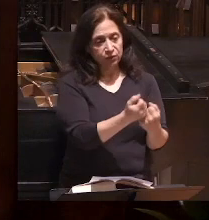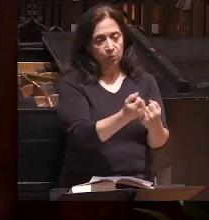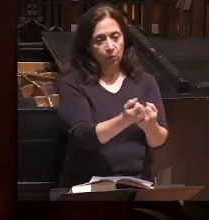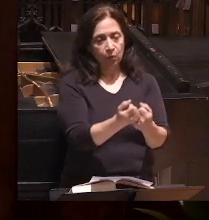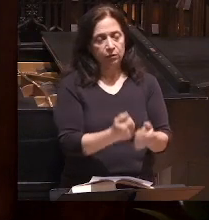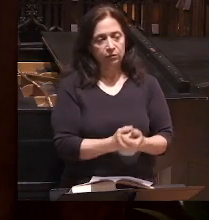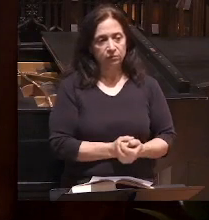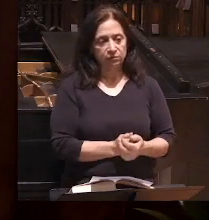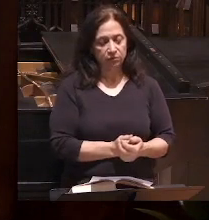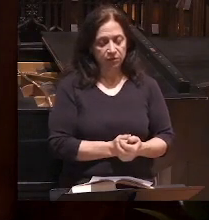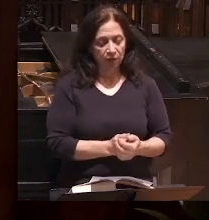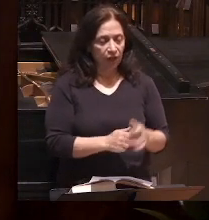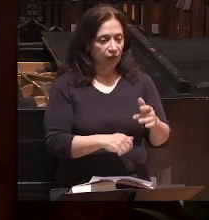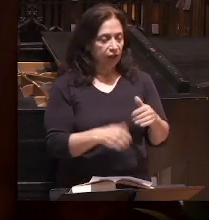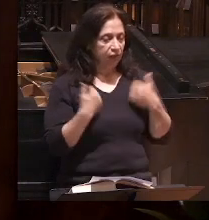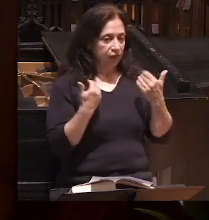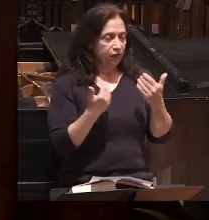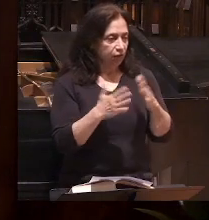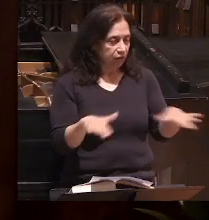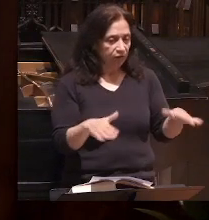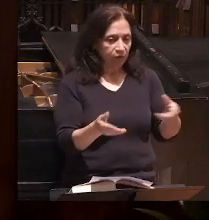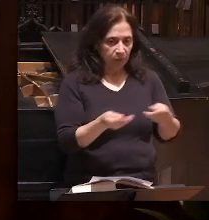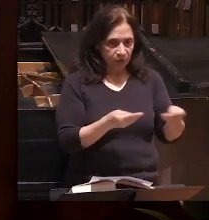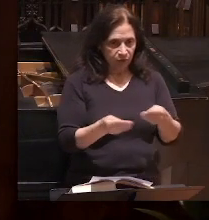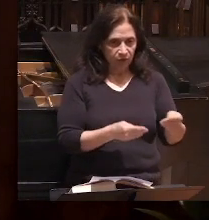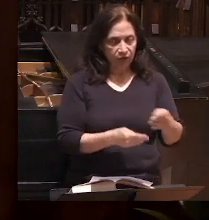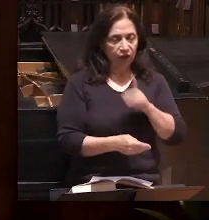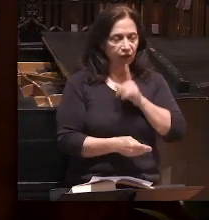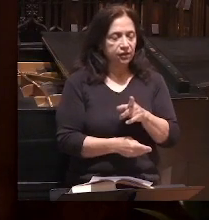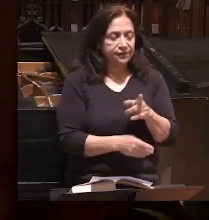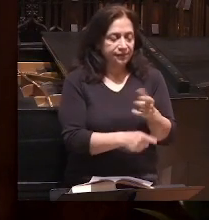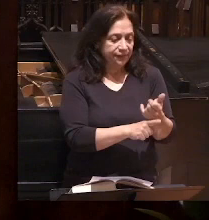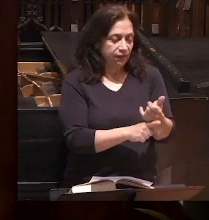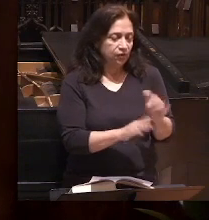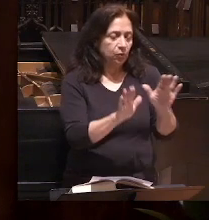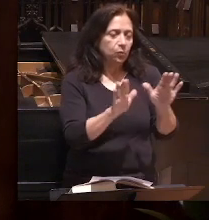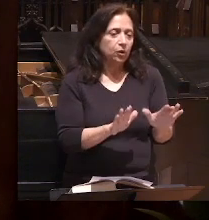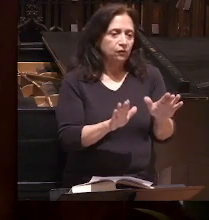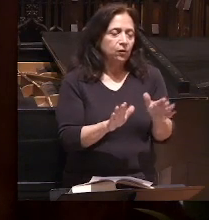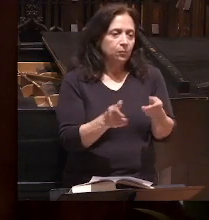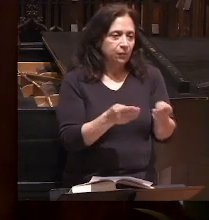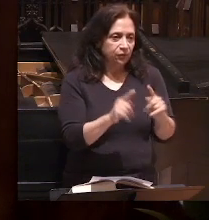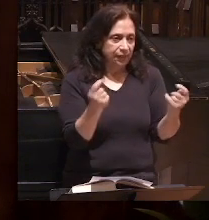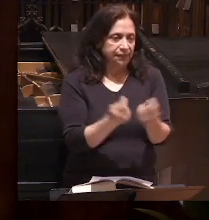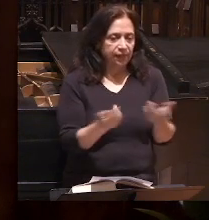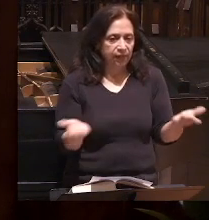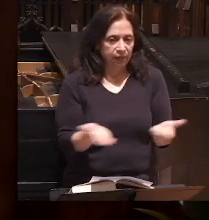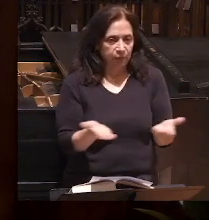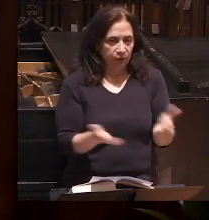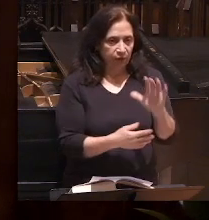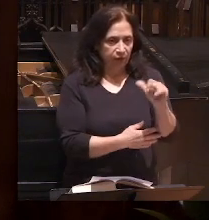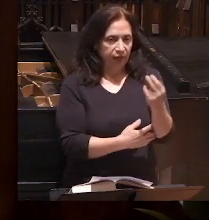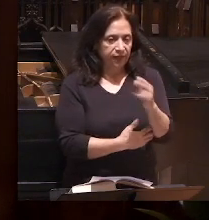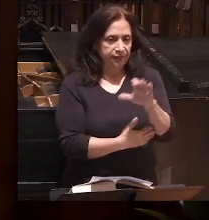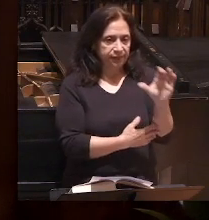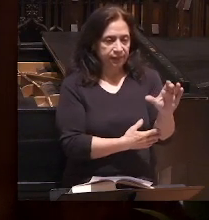support. Early Life Ministry is a wonderful, wonderful ministry team here at Asylum Hill